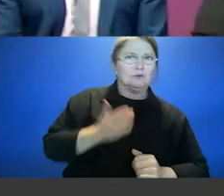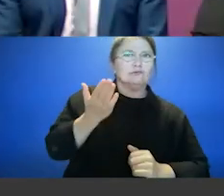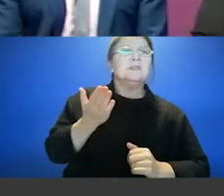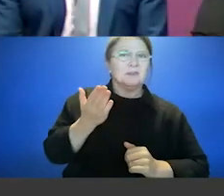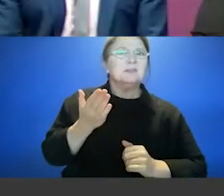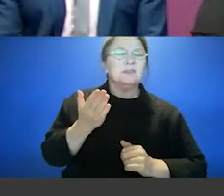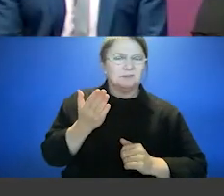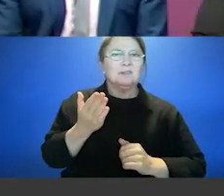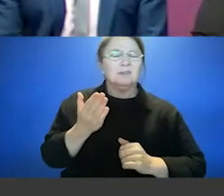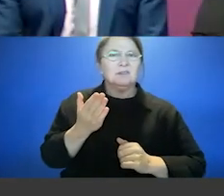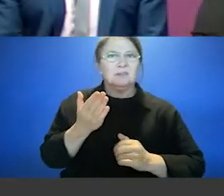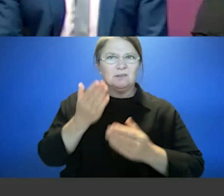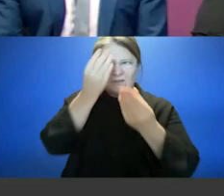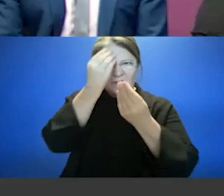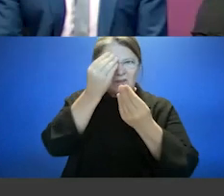expand on that.